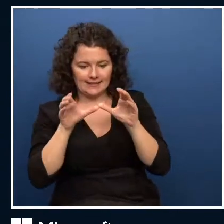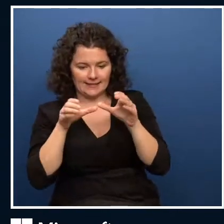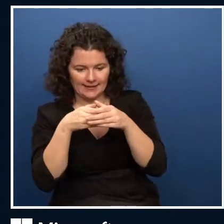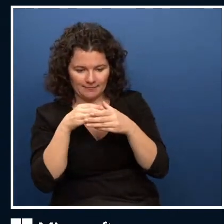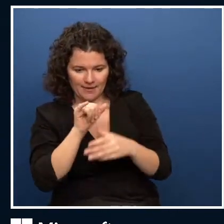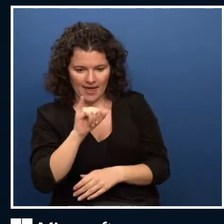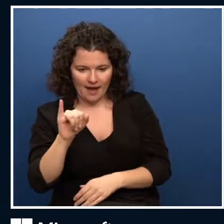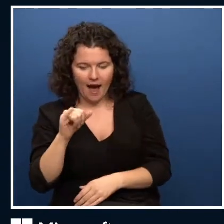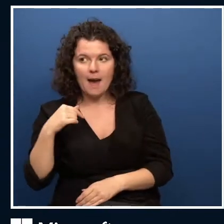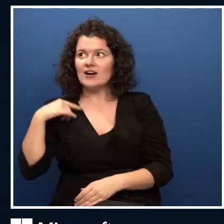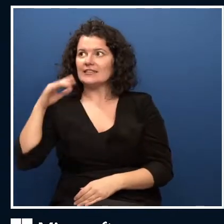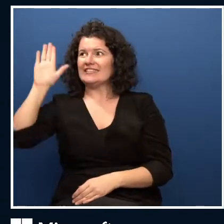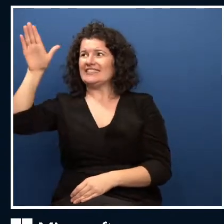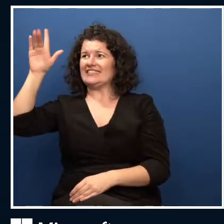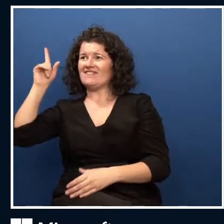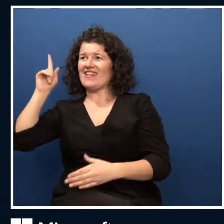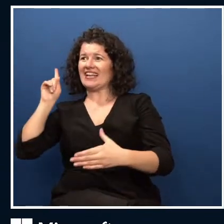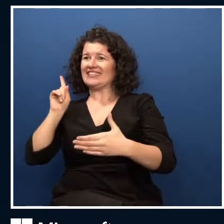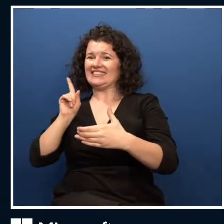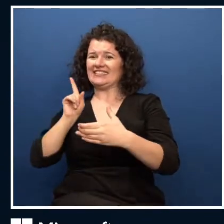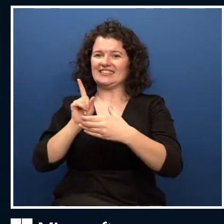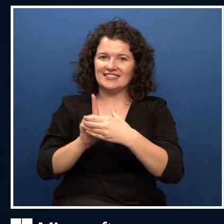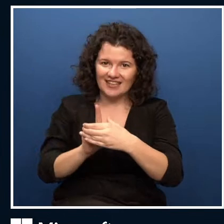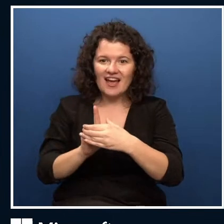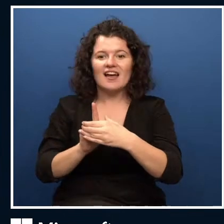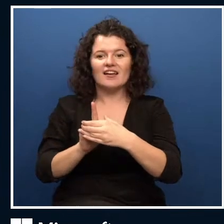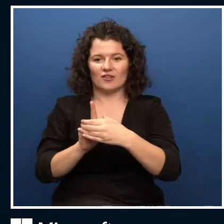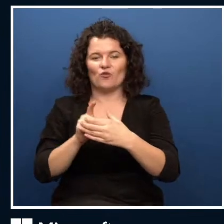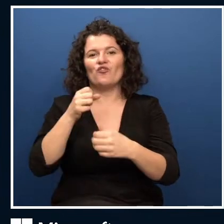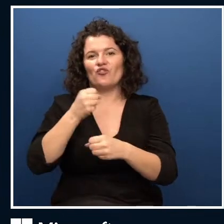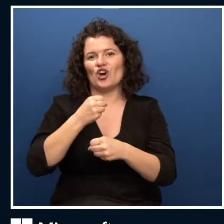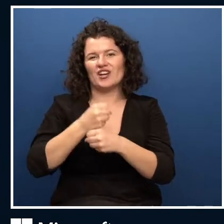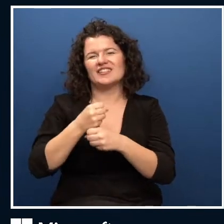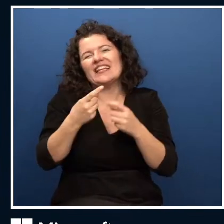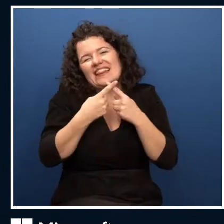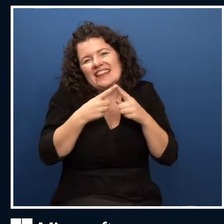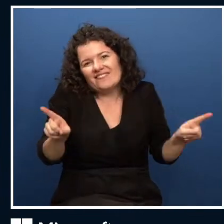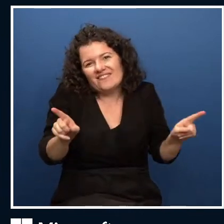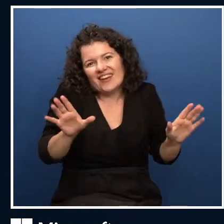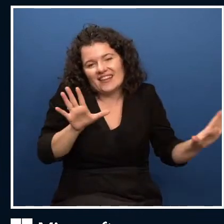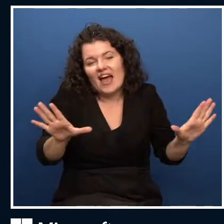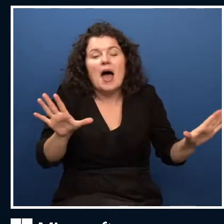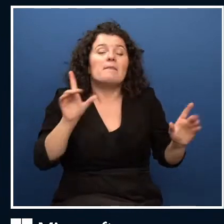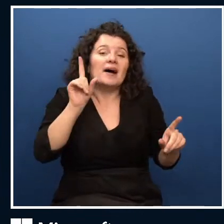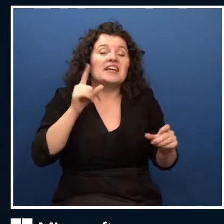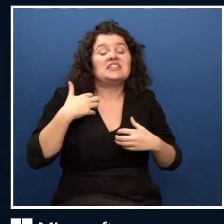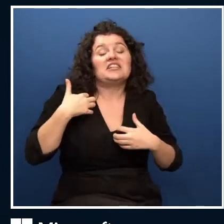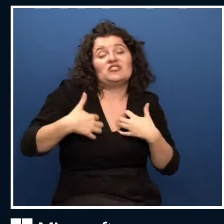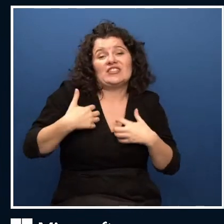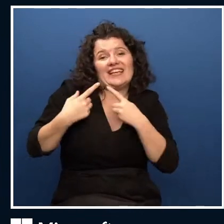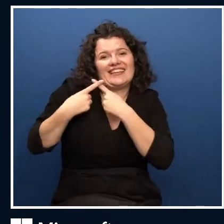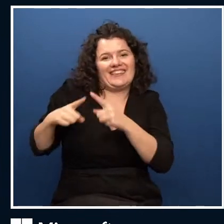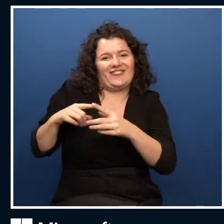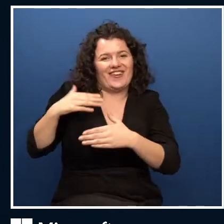specifically working on the AI stuff, which is just a very interesting kind of dynamic when you're trying